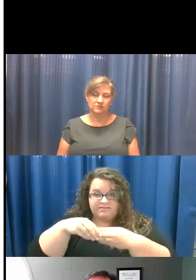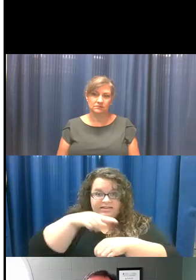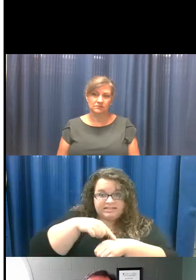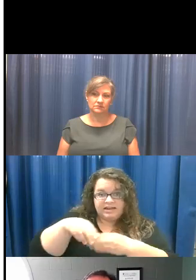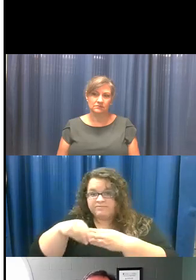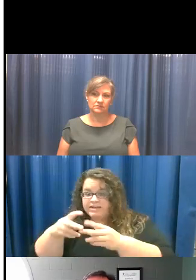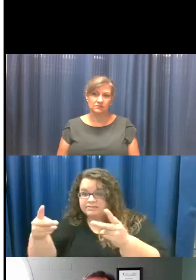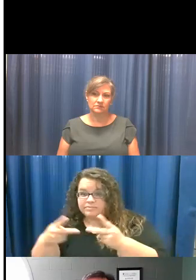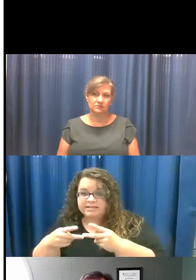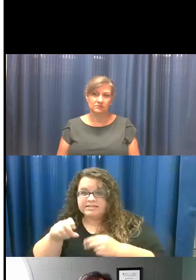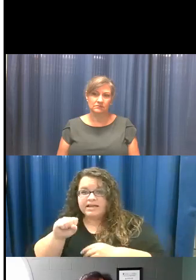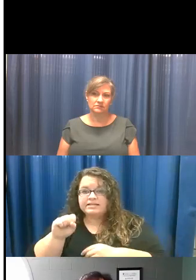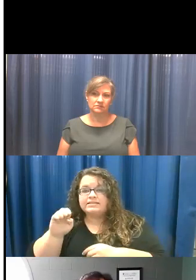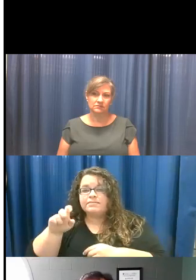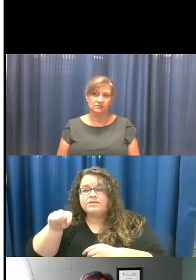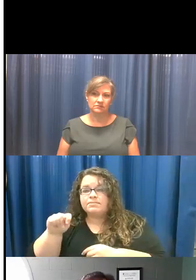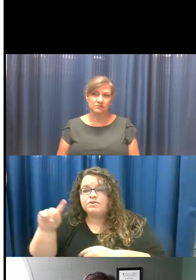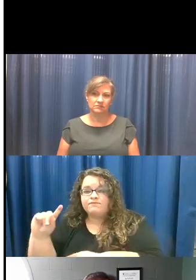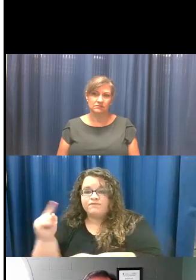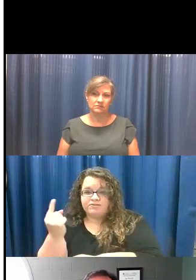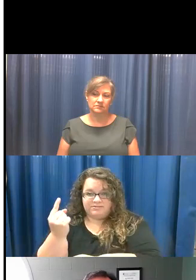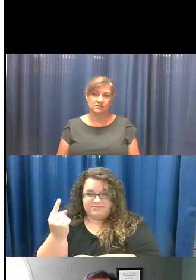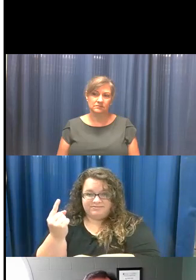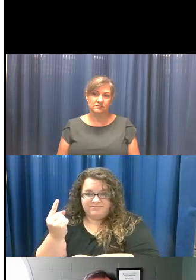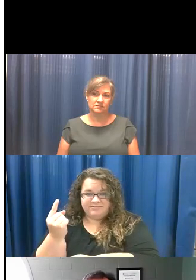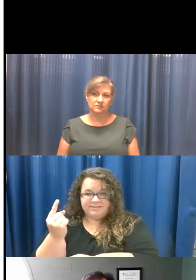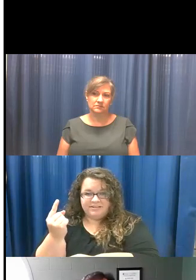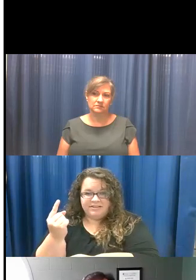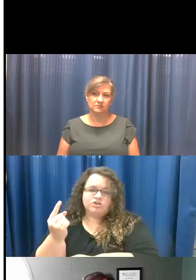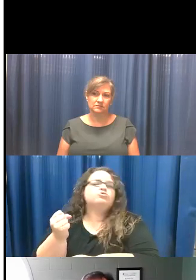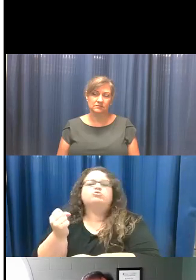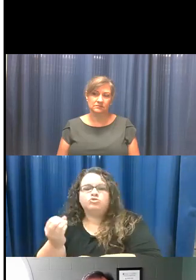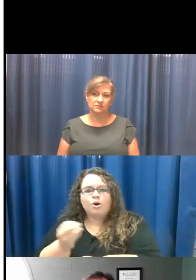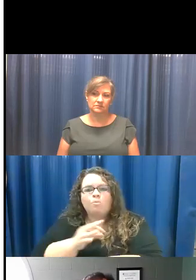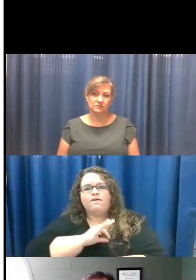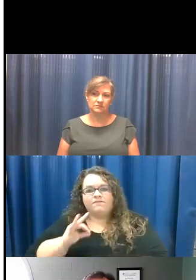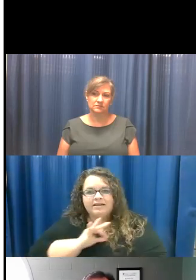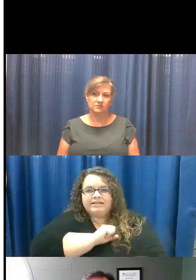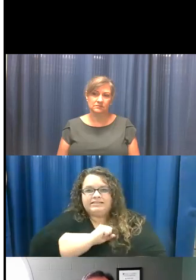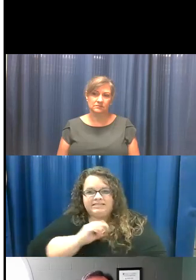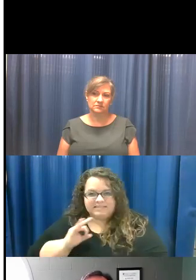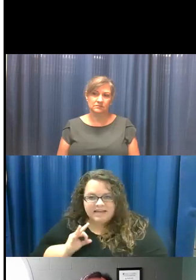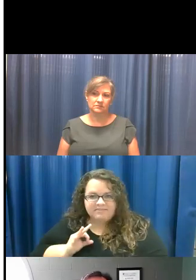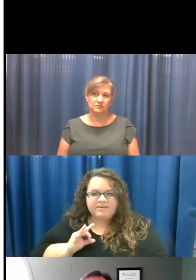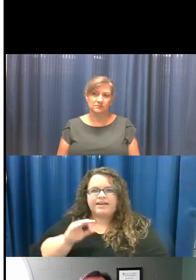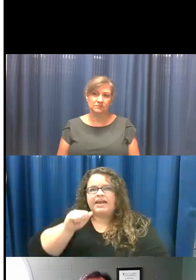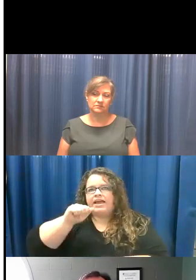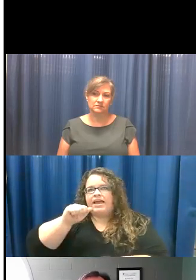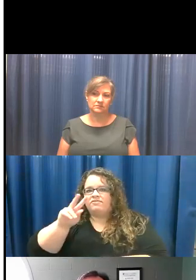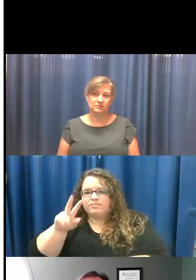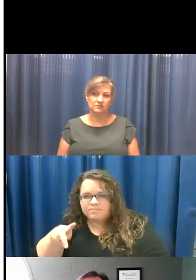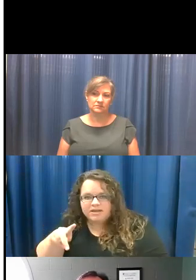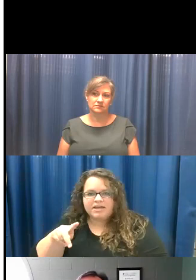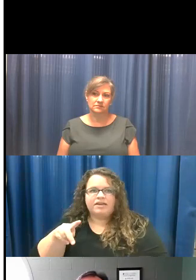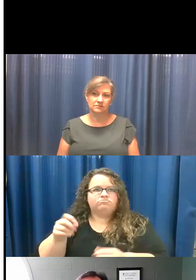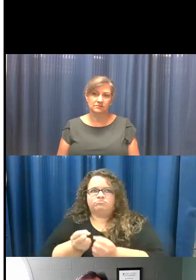arranged this in a way to have faculty, staff, classified staff, and APT staff all have these